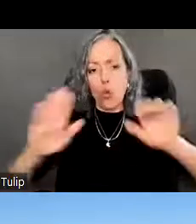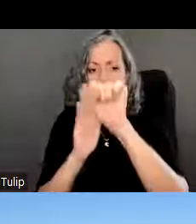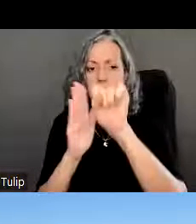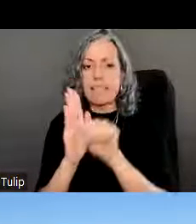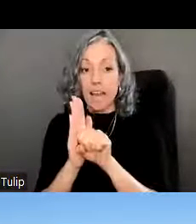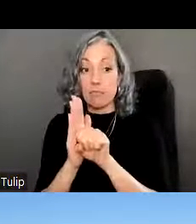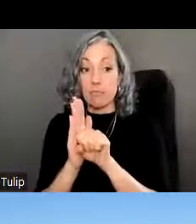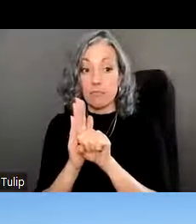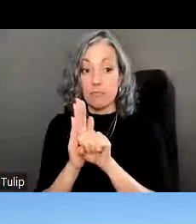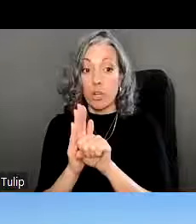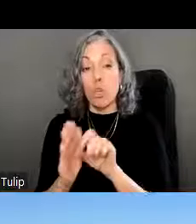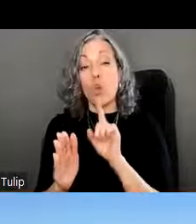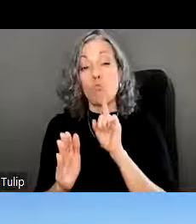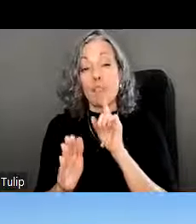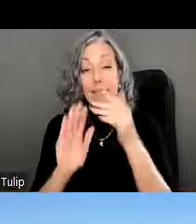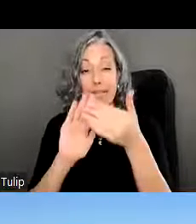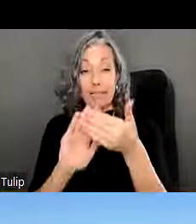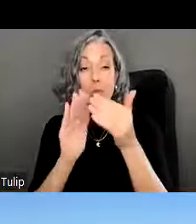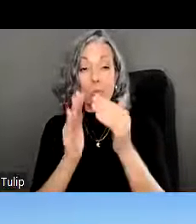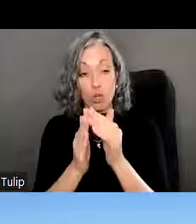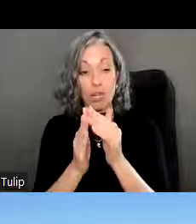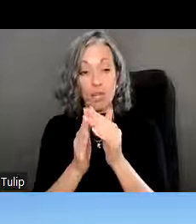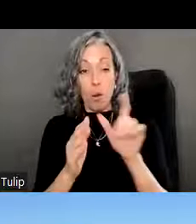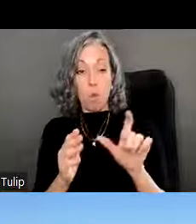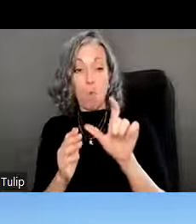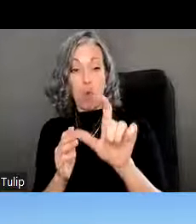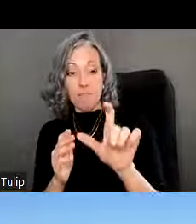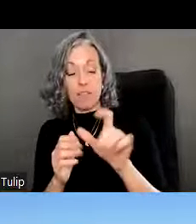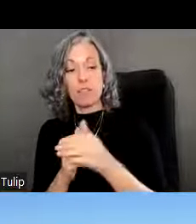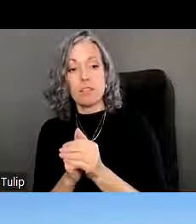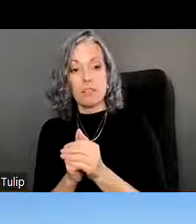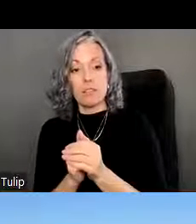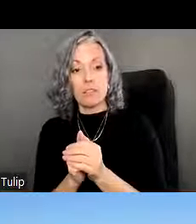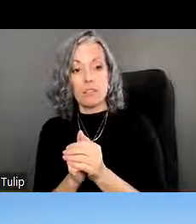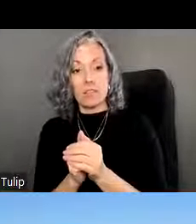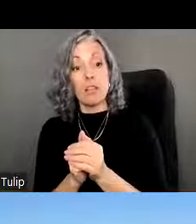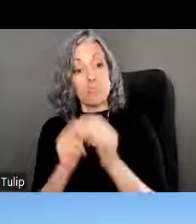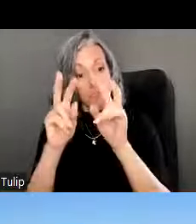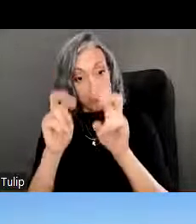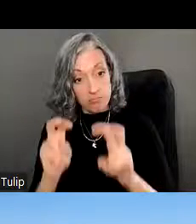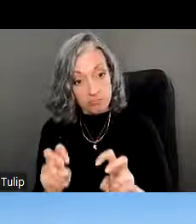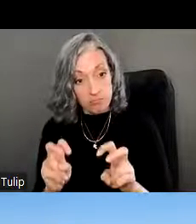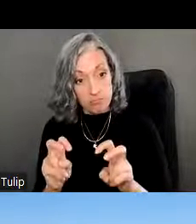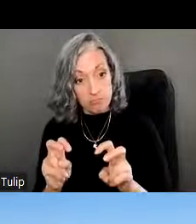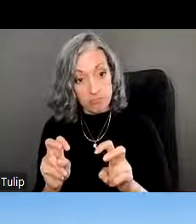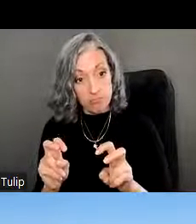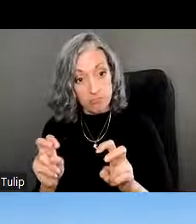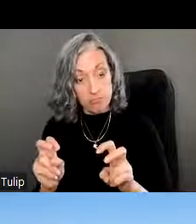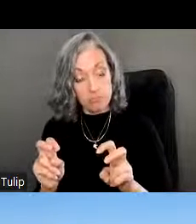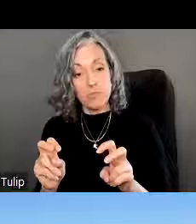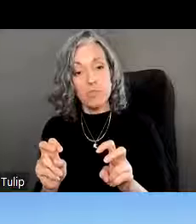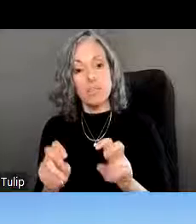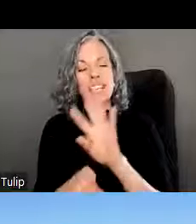a network of community-based nonprofits. They, do assessments and coordination of internal